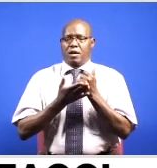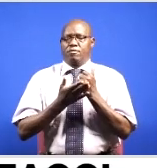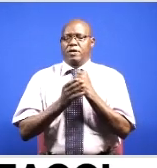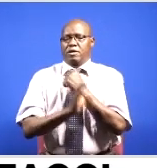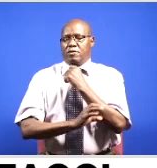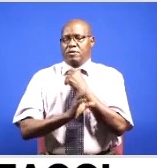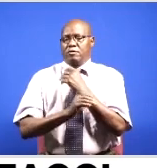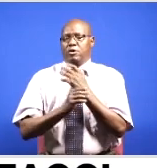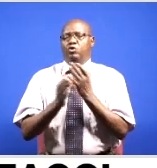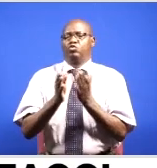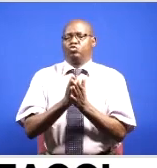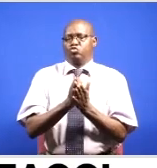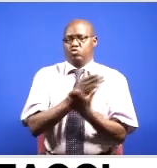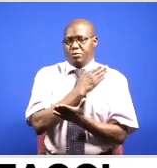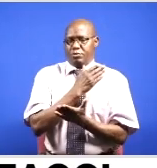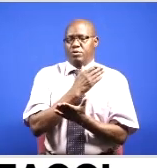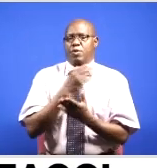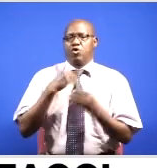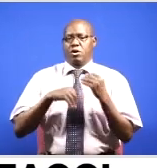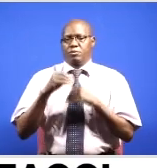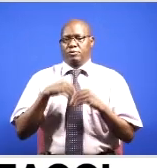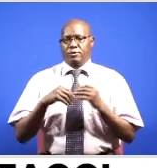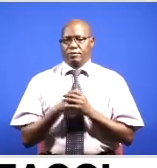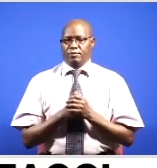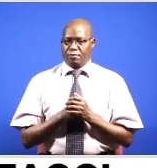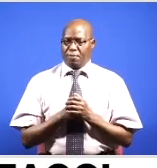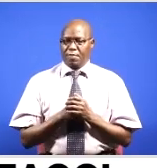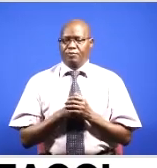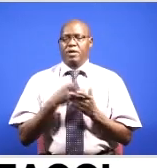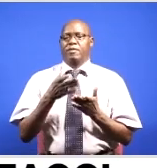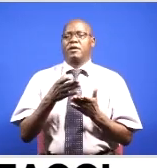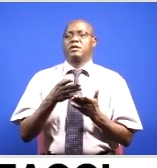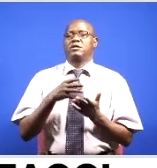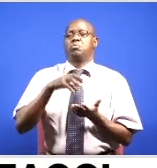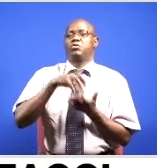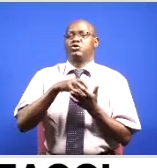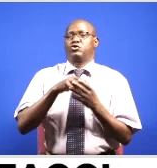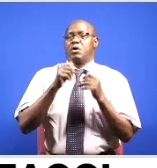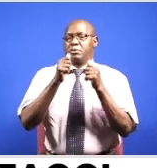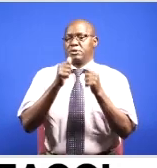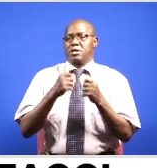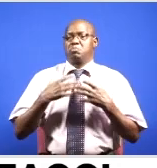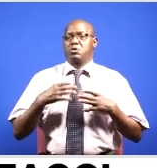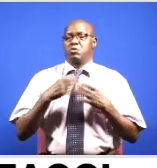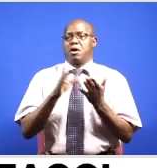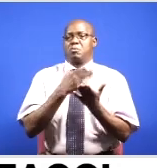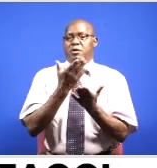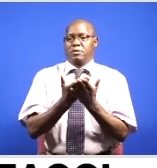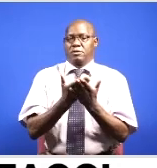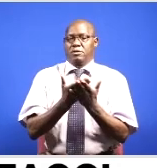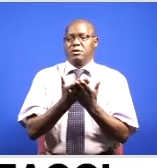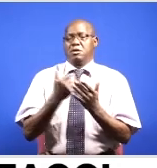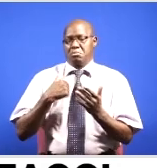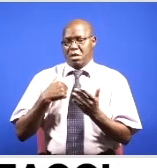of eradicating corruption. This is a position that was advertised. People applied, and I was one of the people who